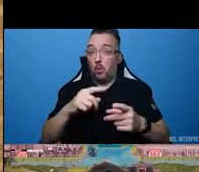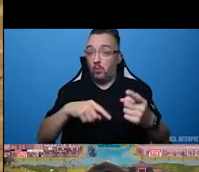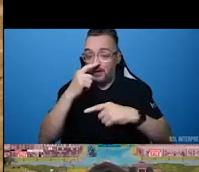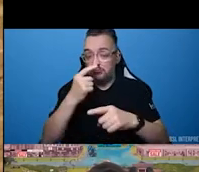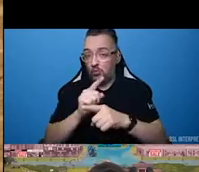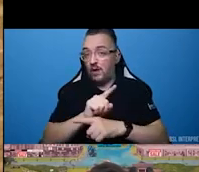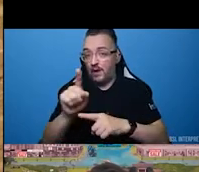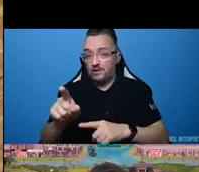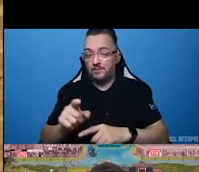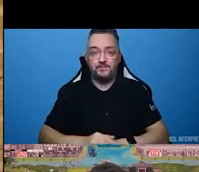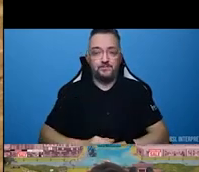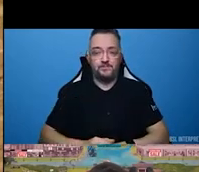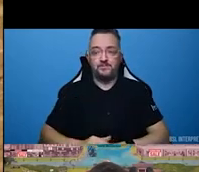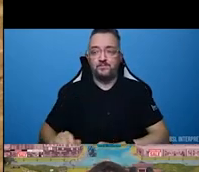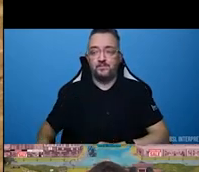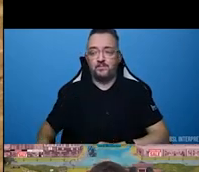conversation to follow.